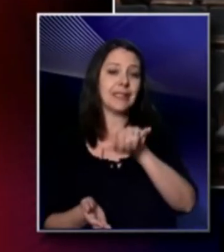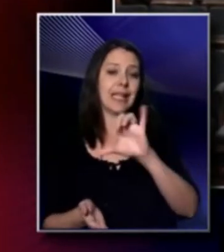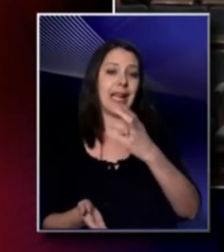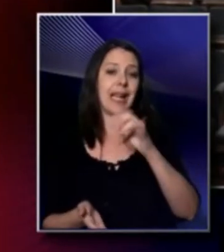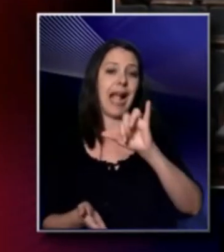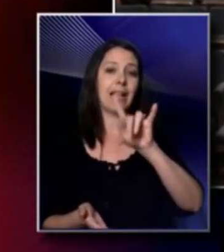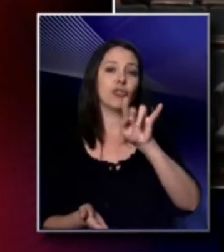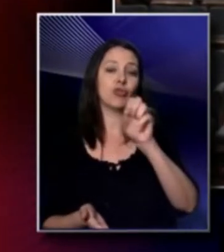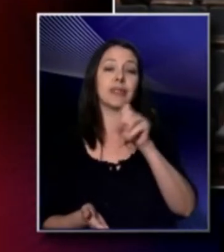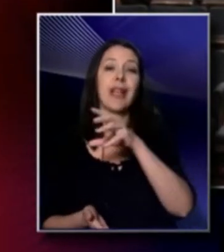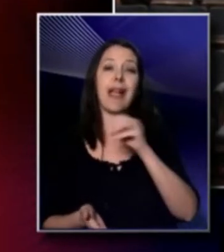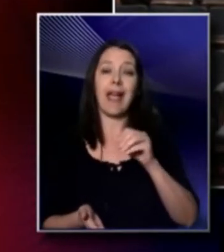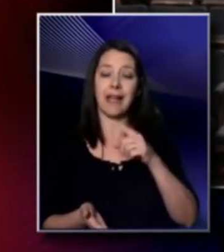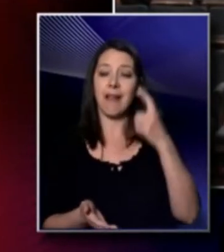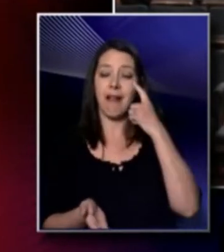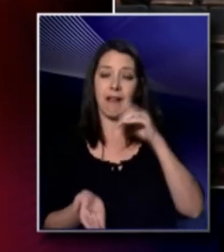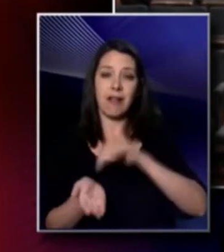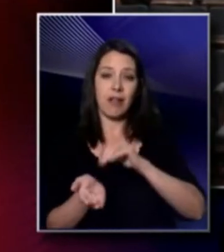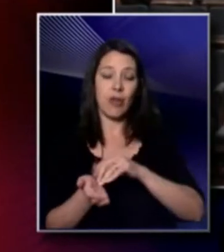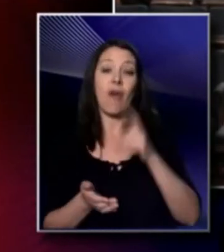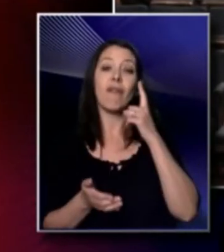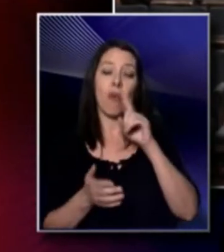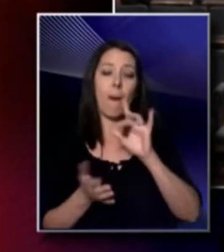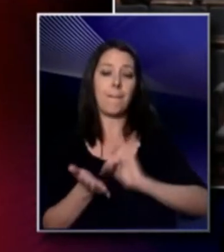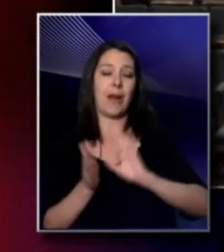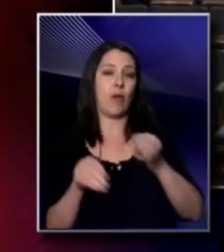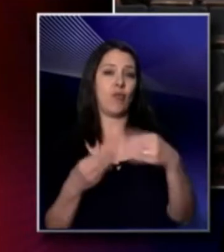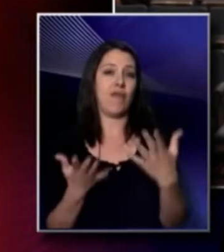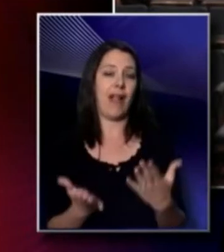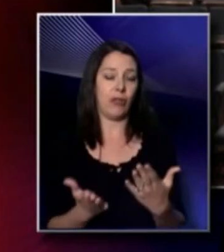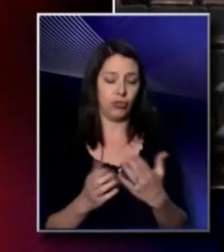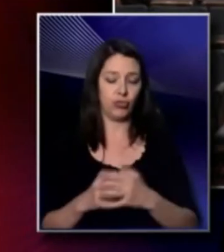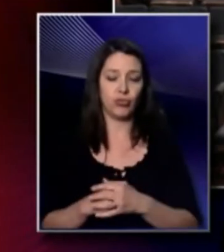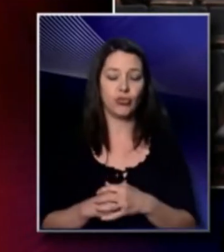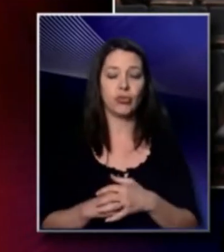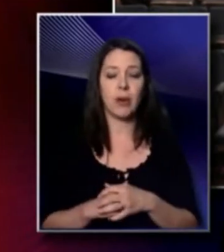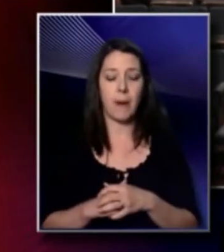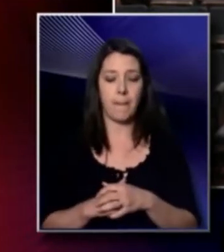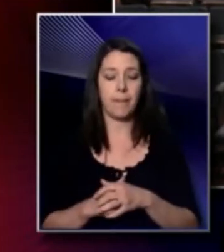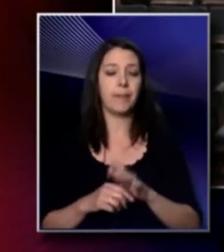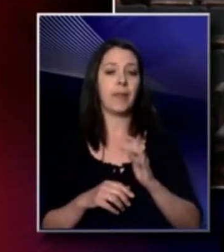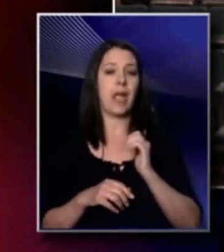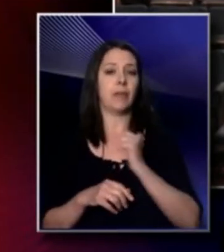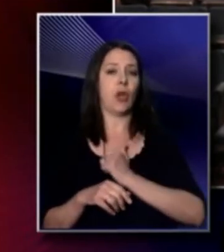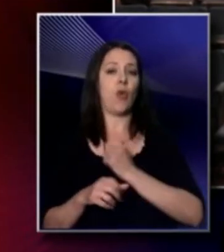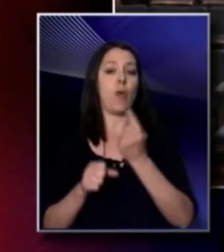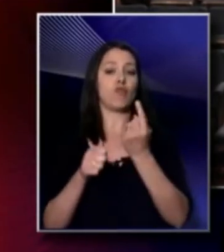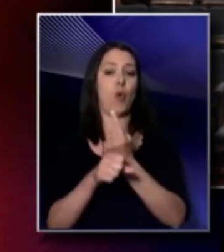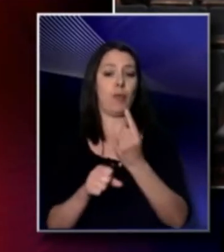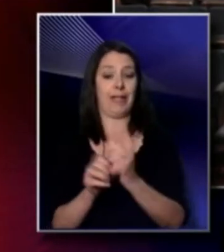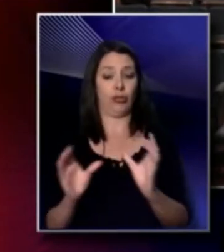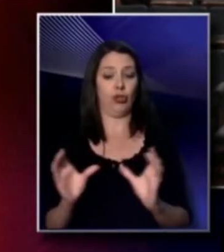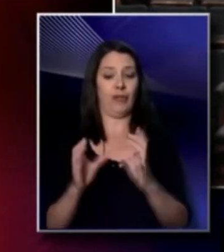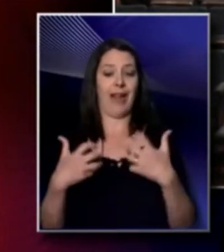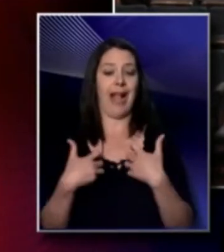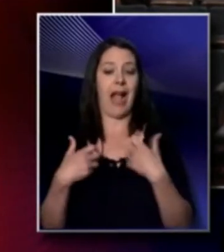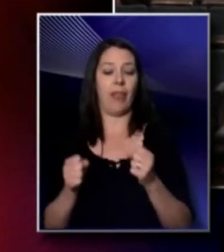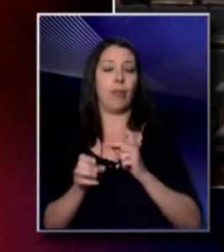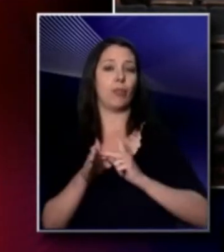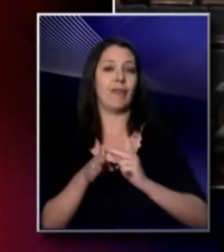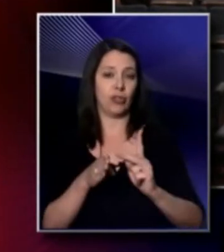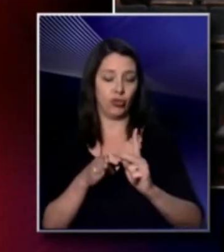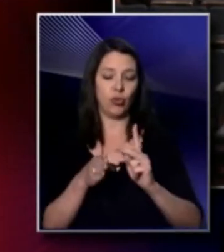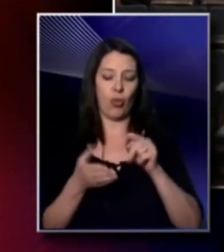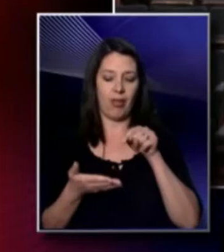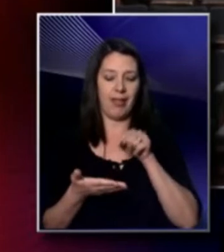the list of qualified medical providers. I'm sorry, appropriately certified health professionals